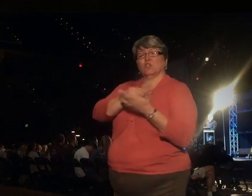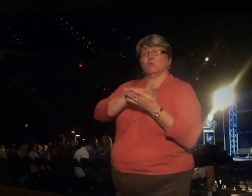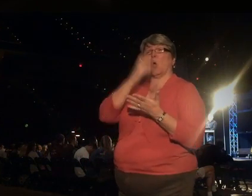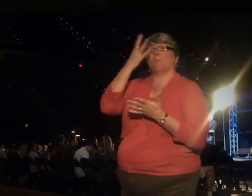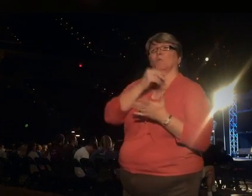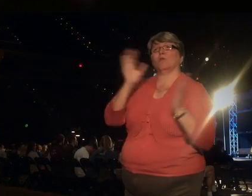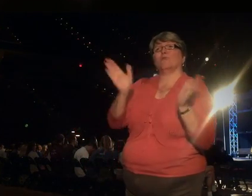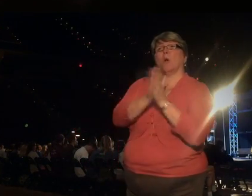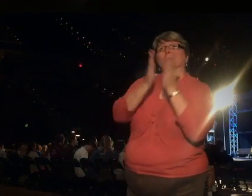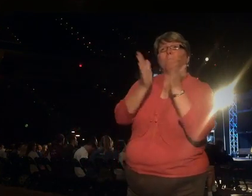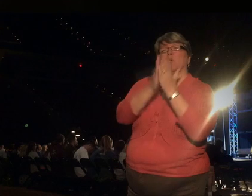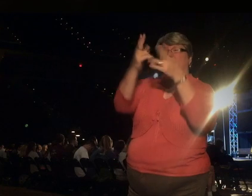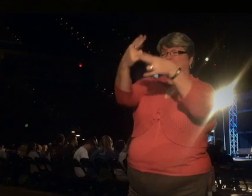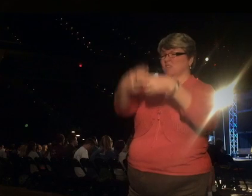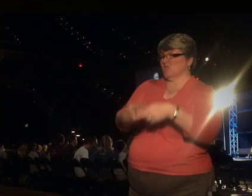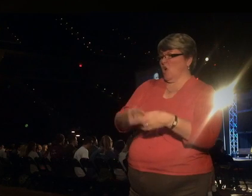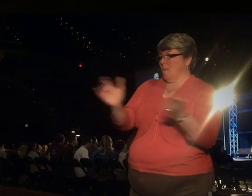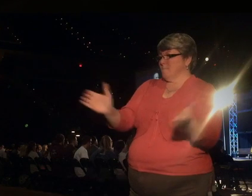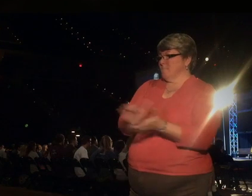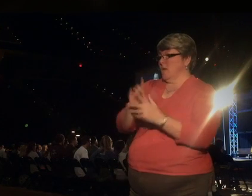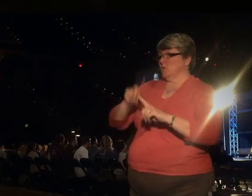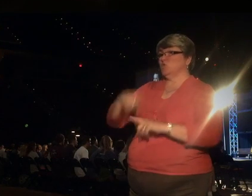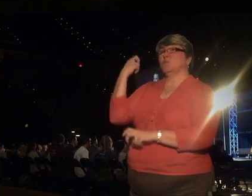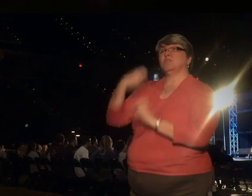title was Marriage to a Difficult Man, right?